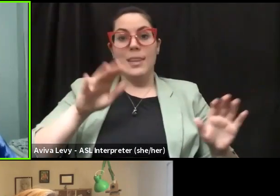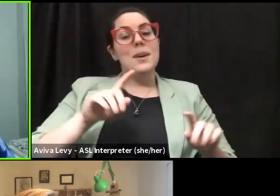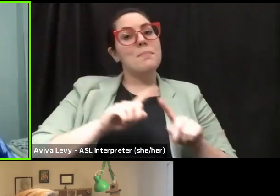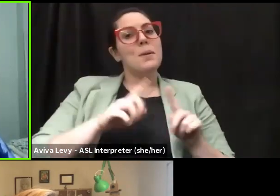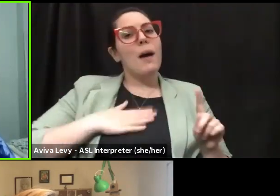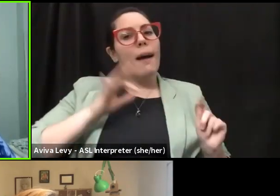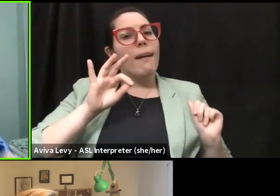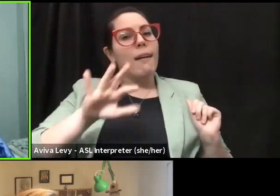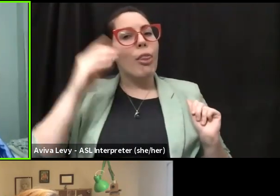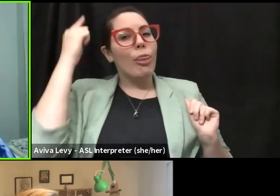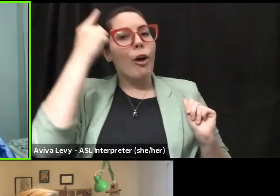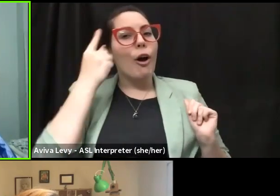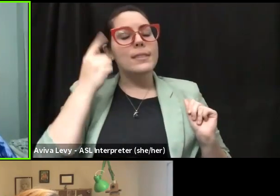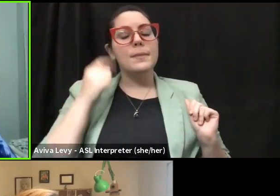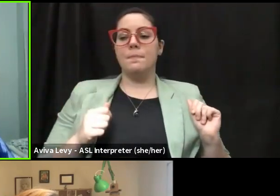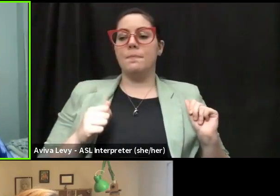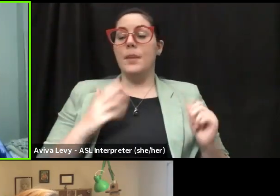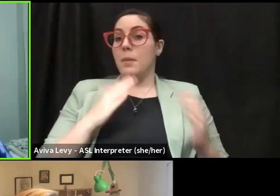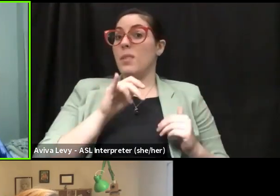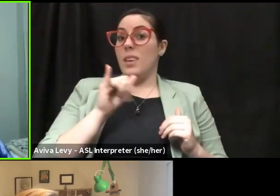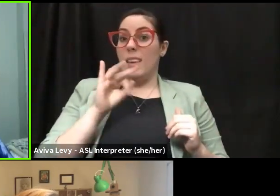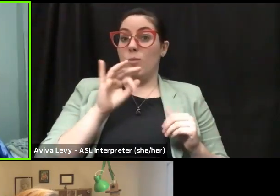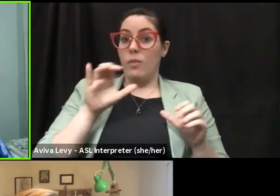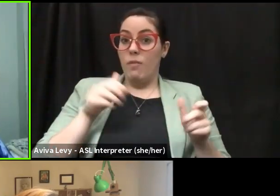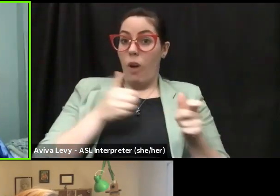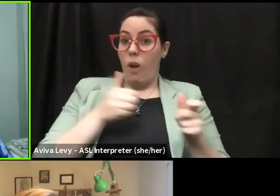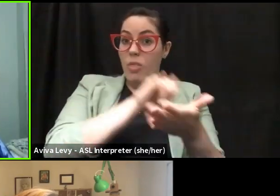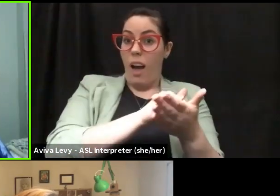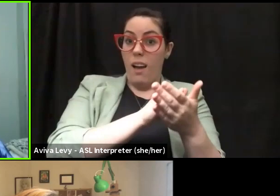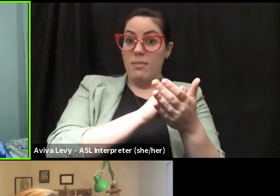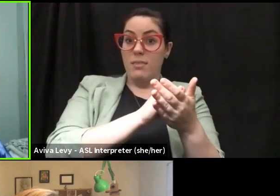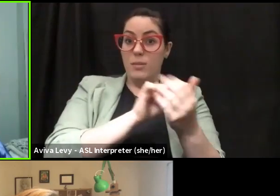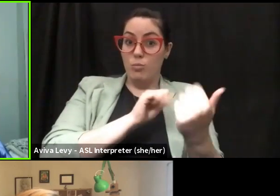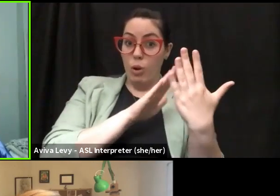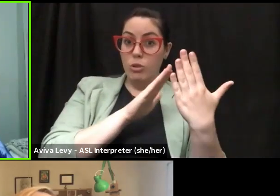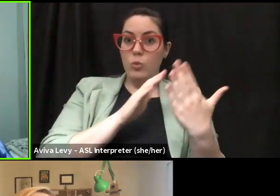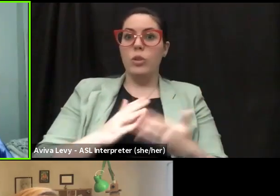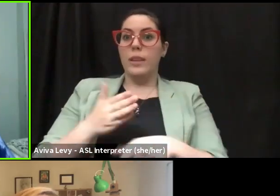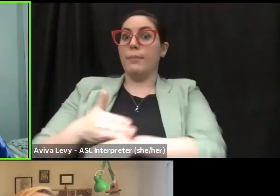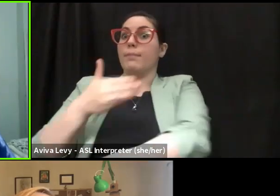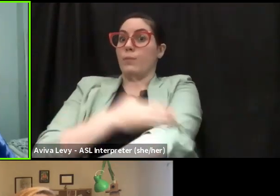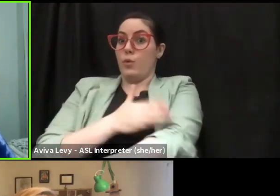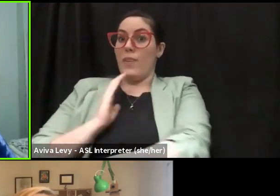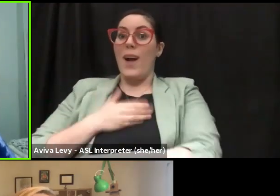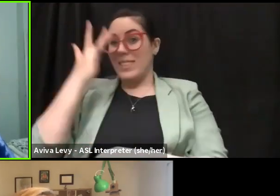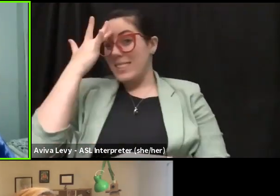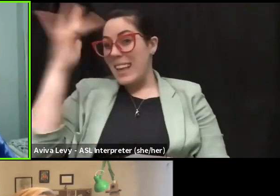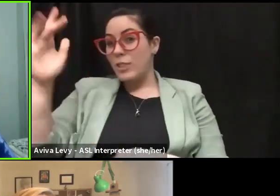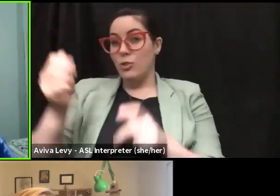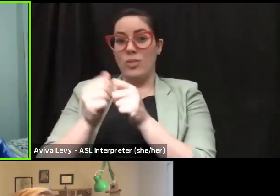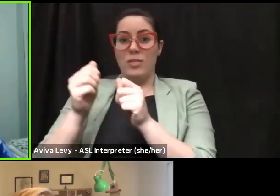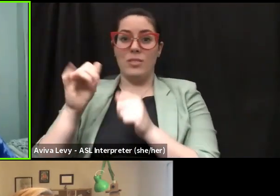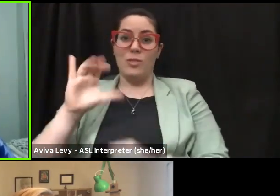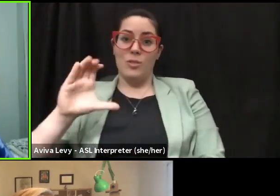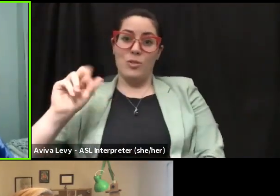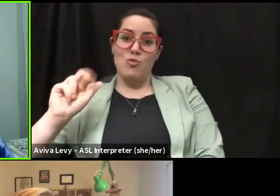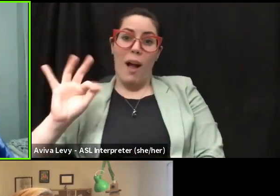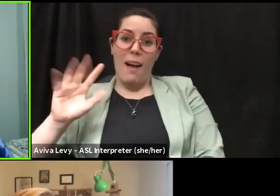elevate the emotional intelligence of our craft. And I say that in a